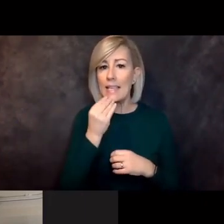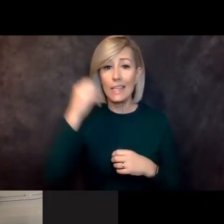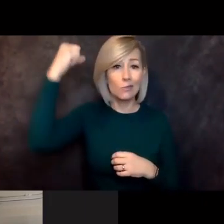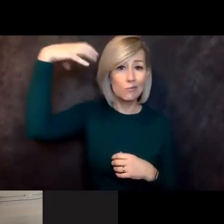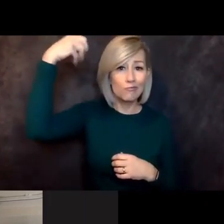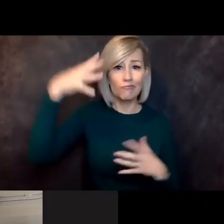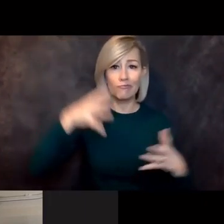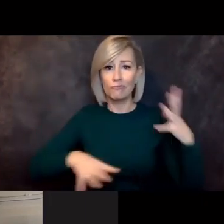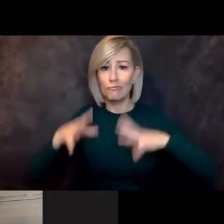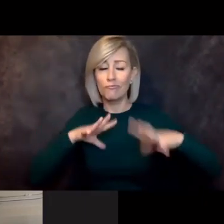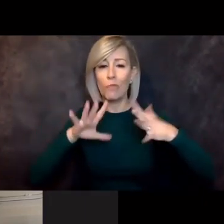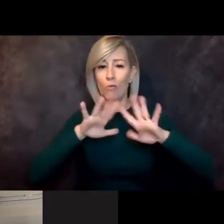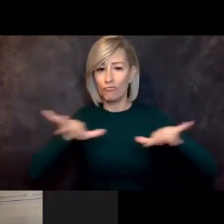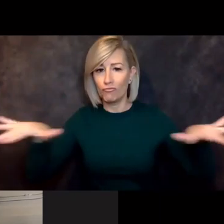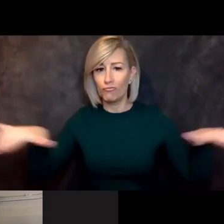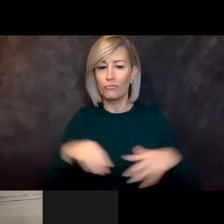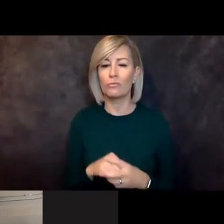dressing, et cetera.